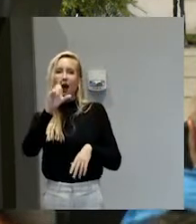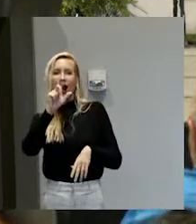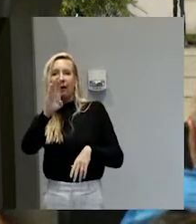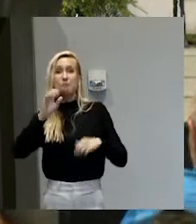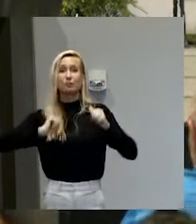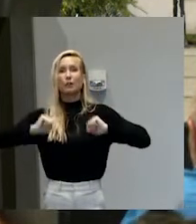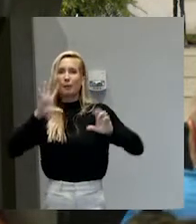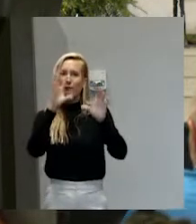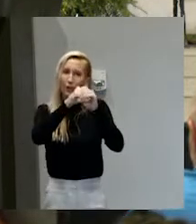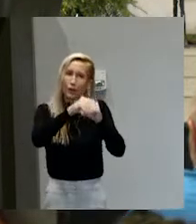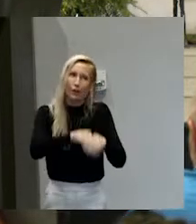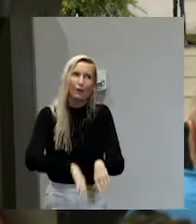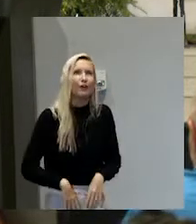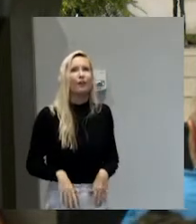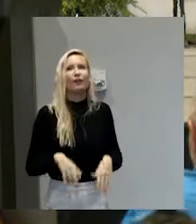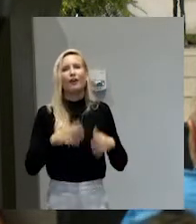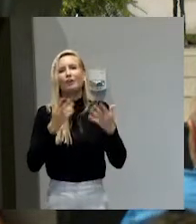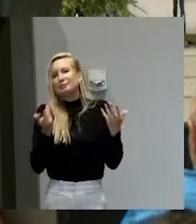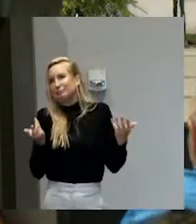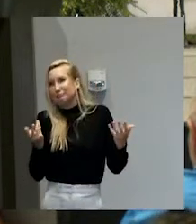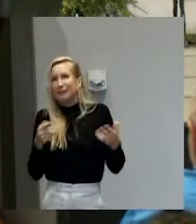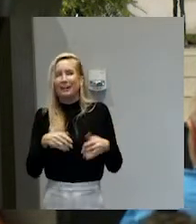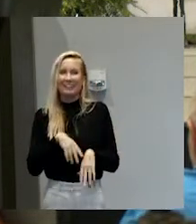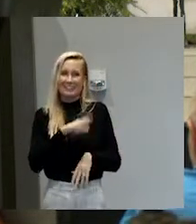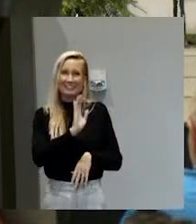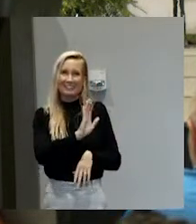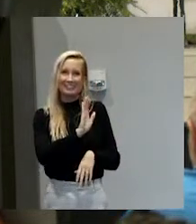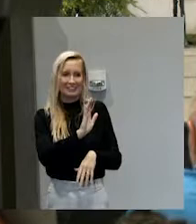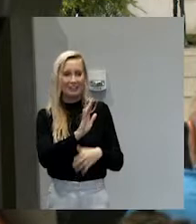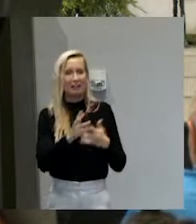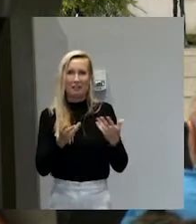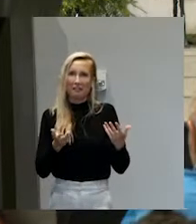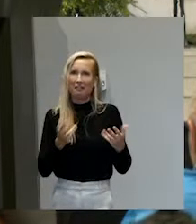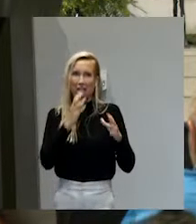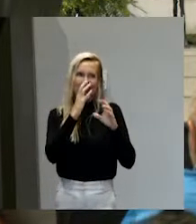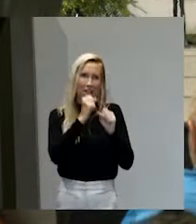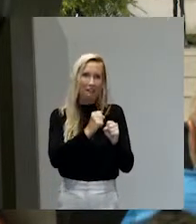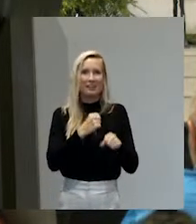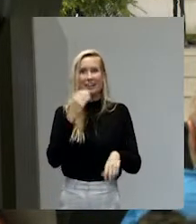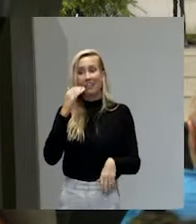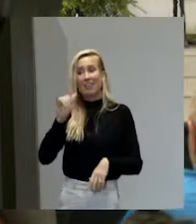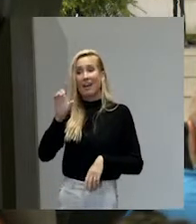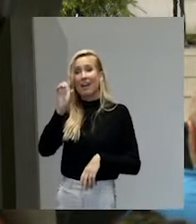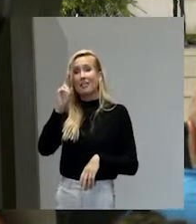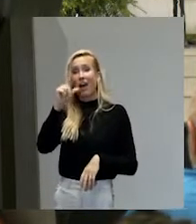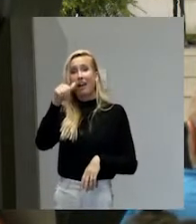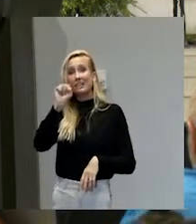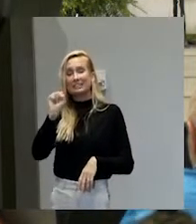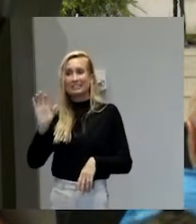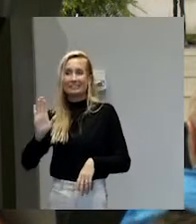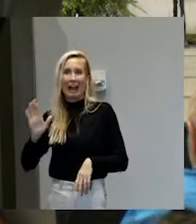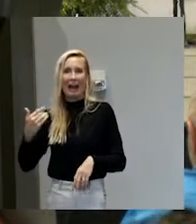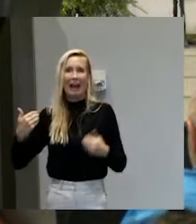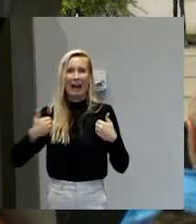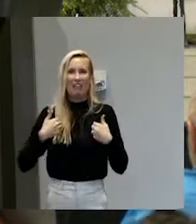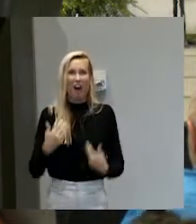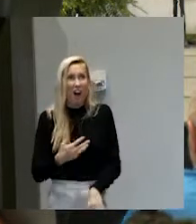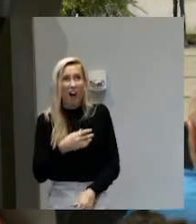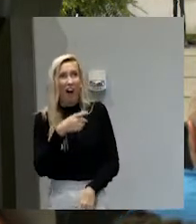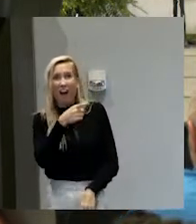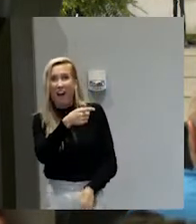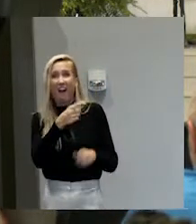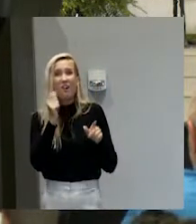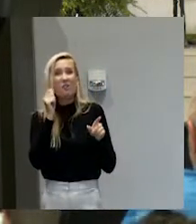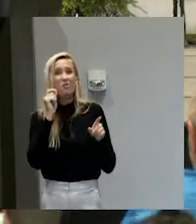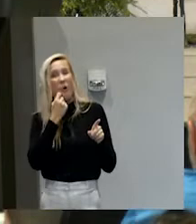Douglas was very, people have types, and I think Douglas was very attractive. Oh, you're so cool, but I'm so shy and nerdy, but you're so cool. And I think that's part of